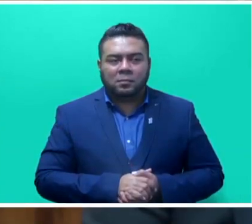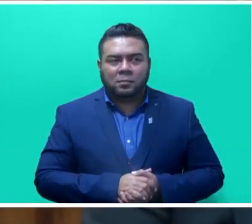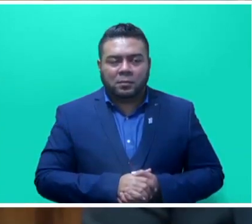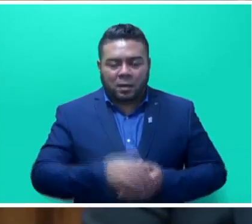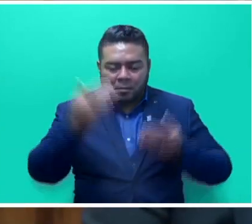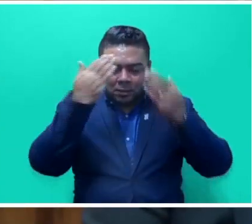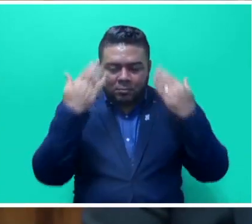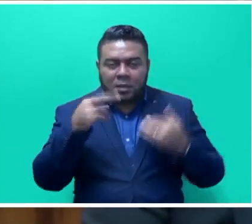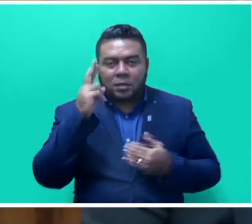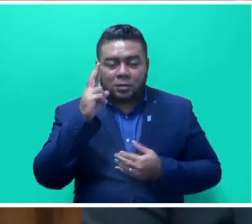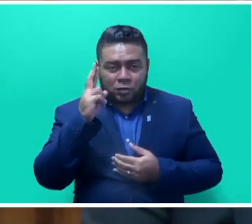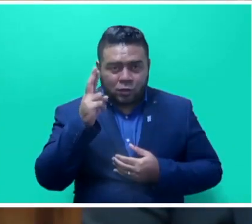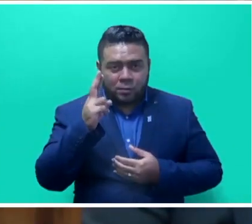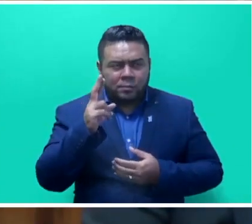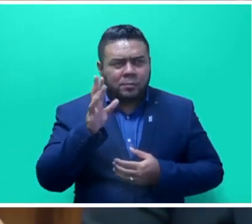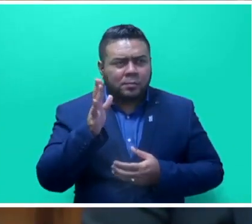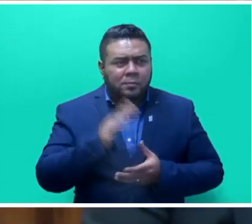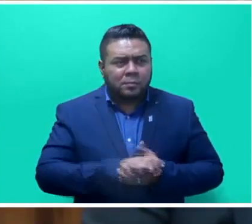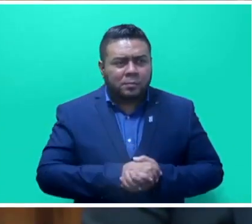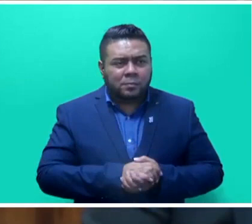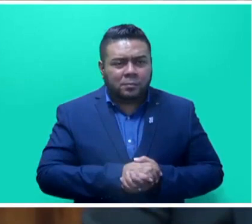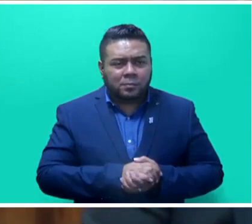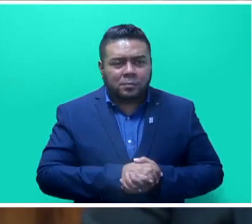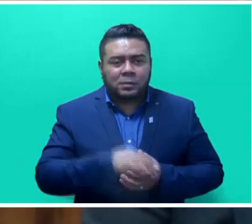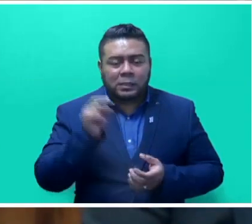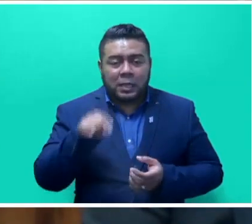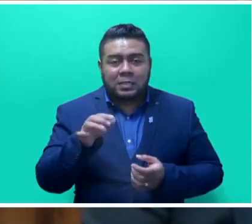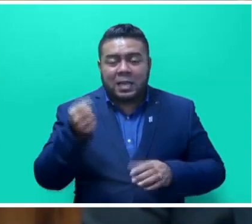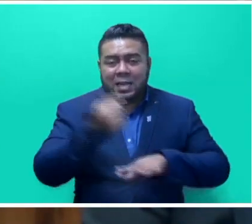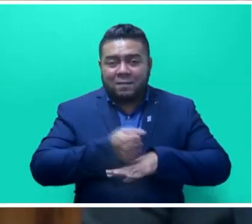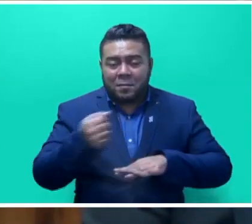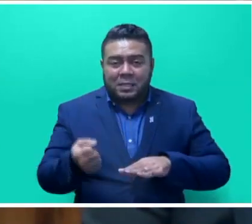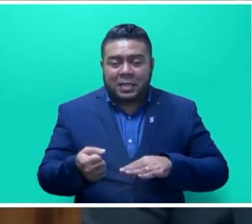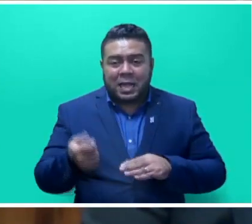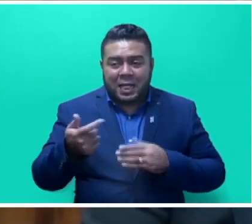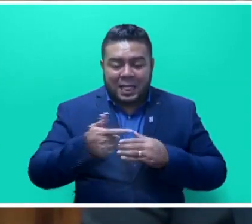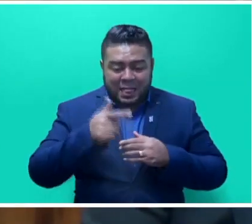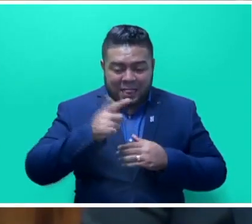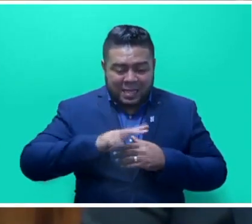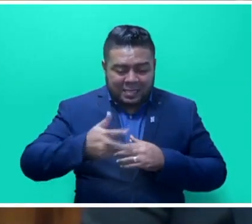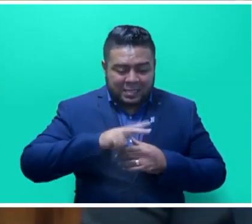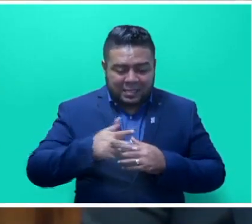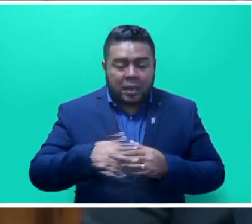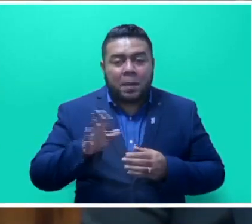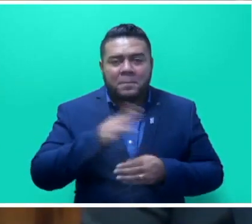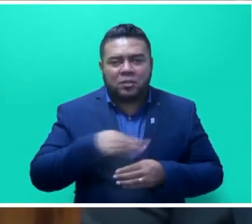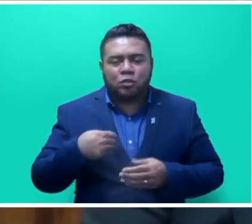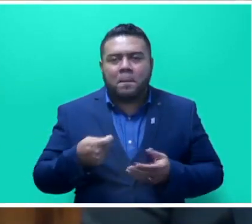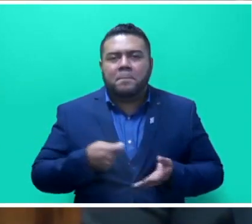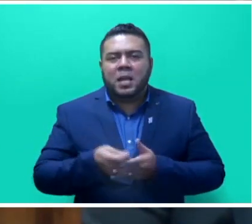Mr. Speaker, sir, upon acquiring these development leases, the Ministry pays for the lease